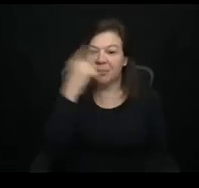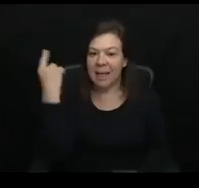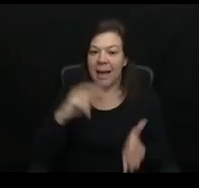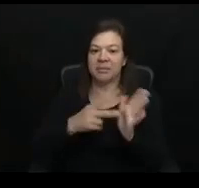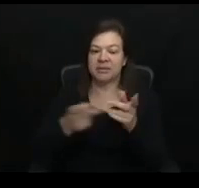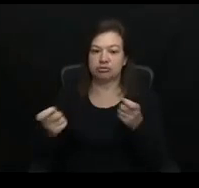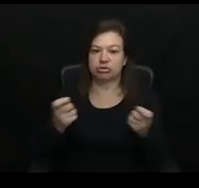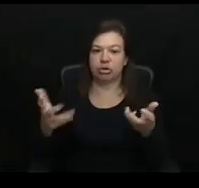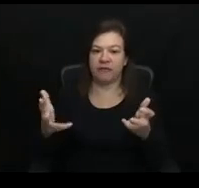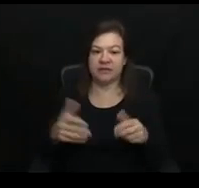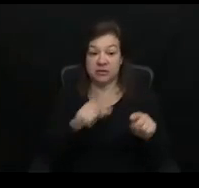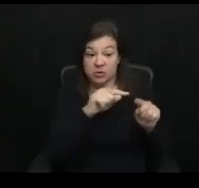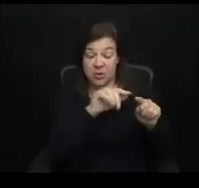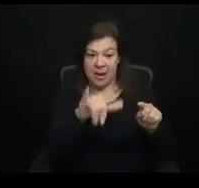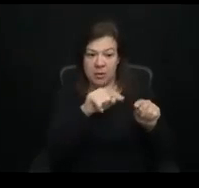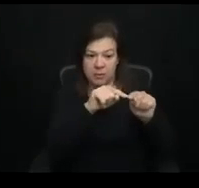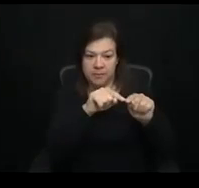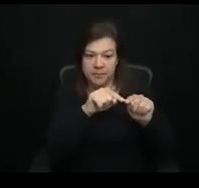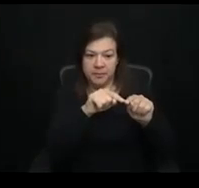So to get a little bit more specific,